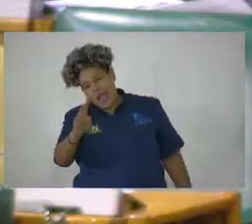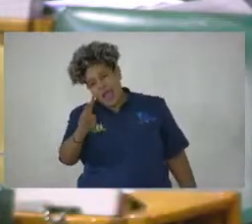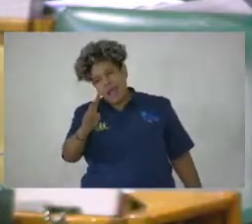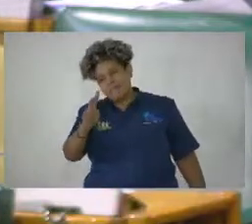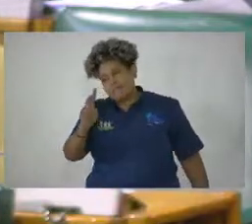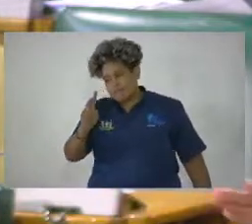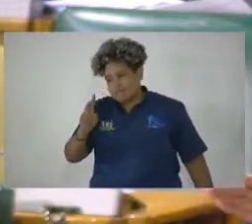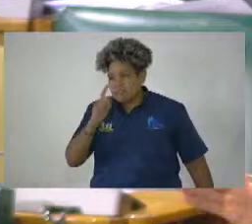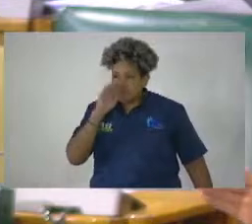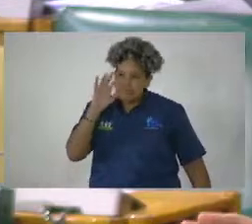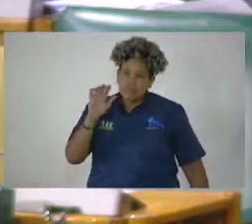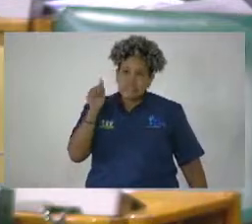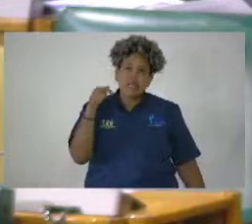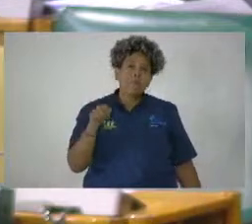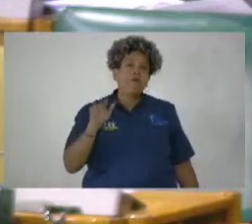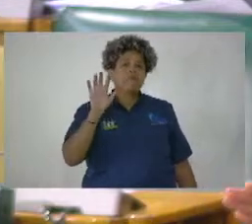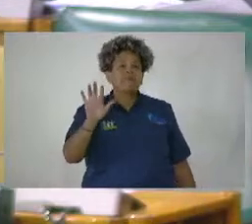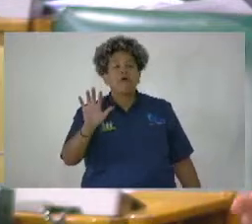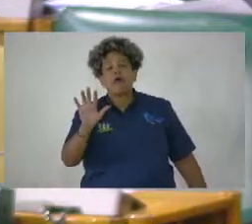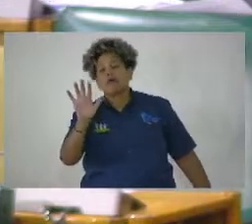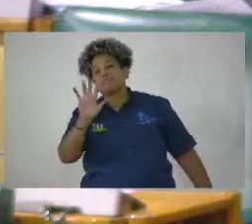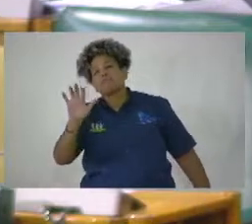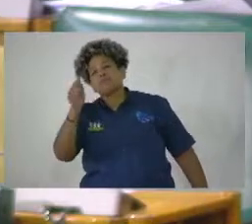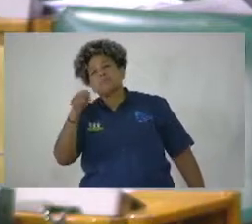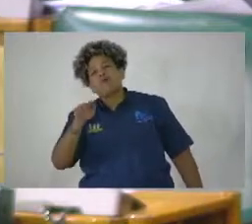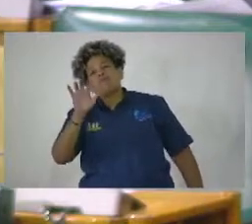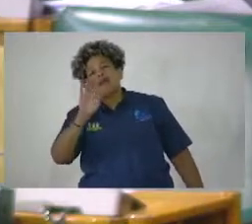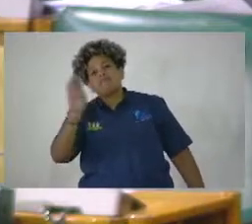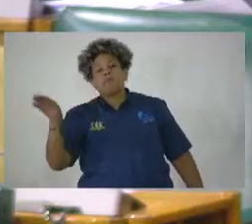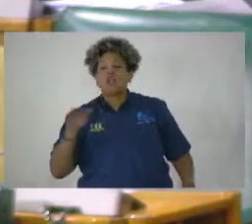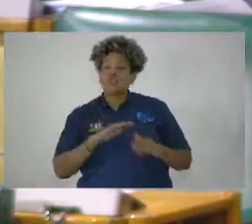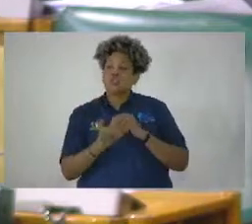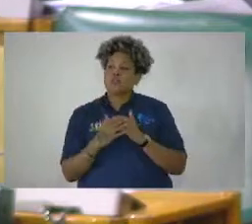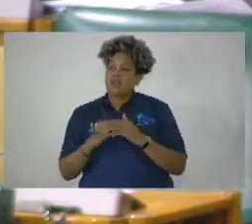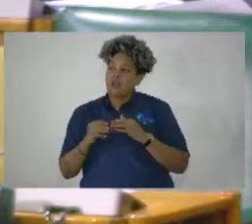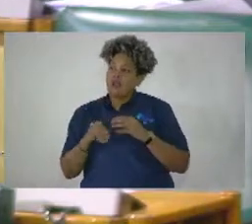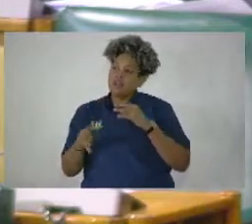it's about 10.5 billion Jamaican dollars